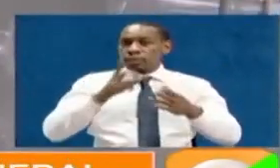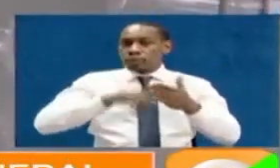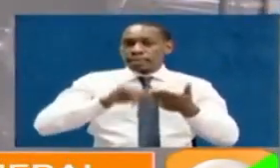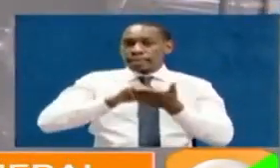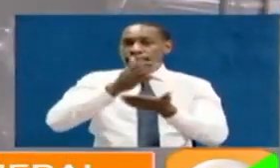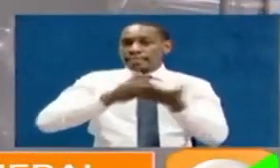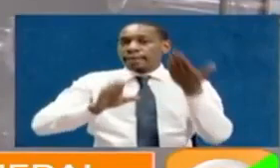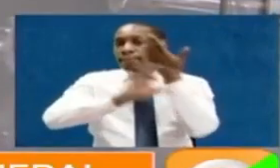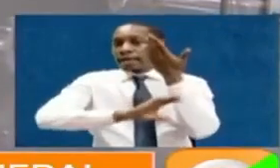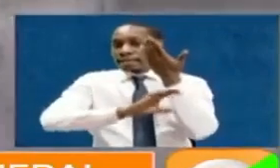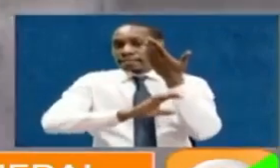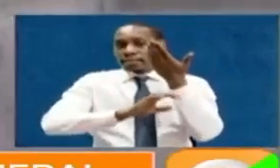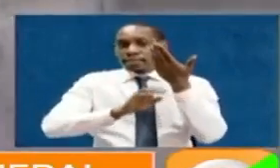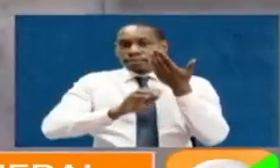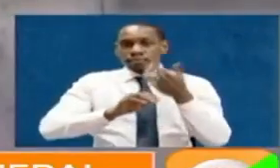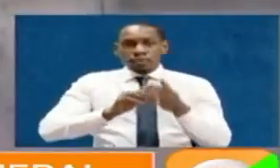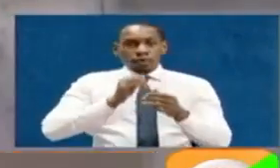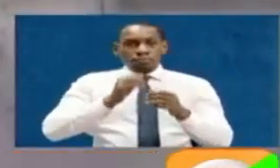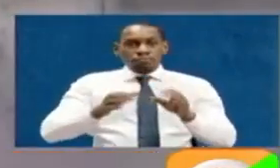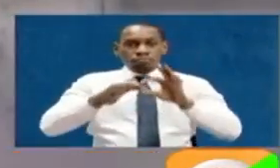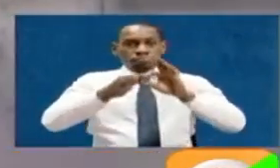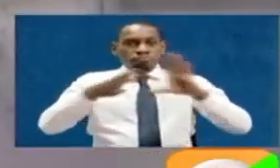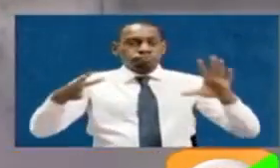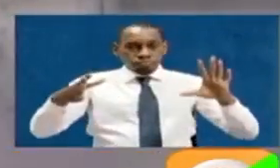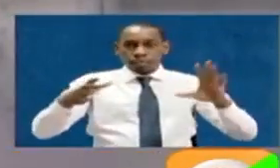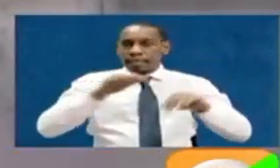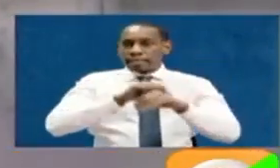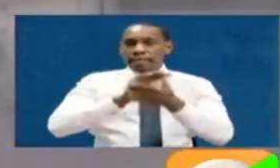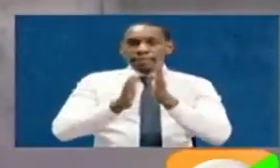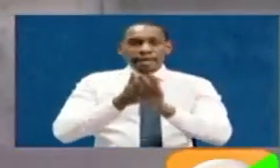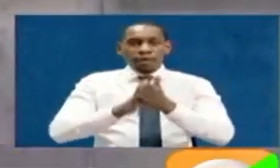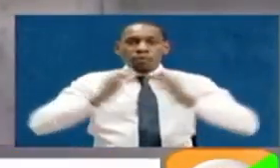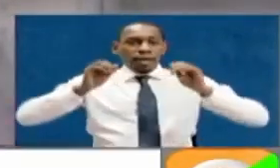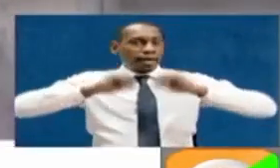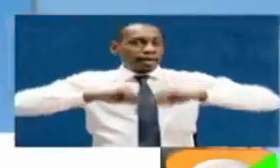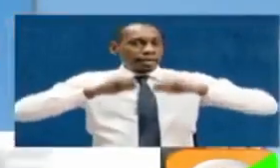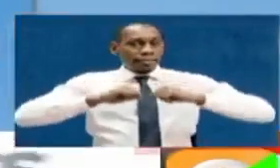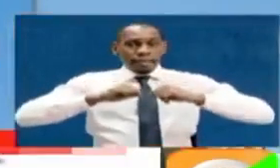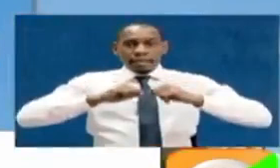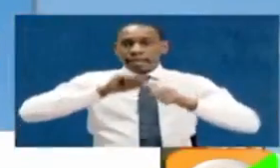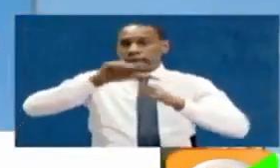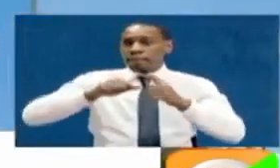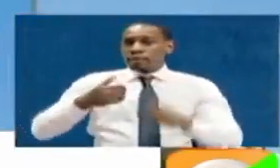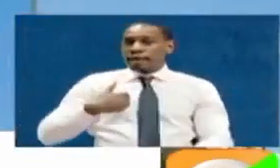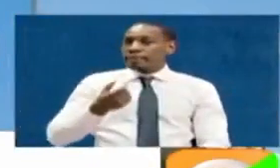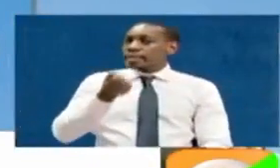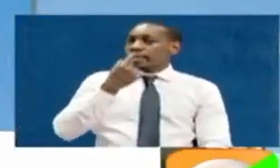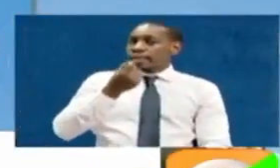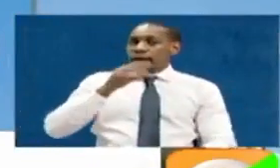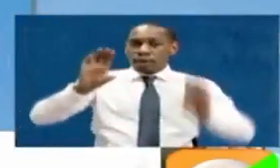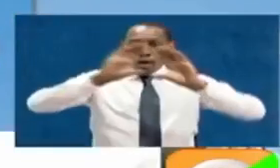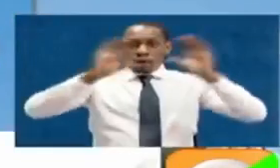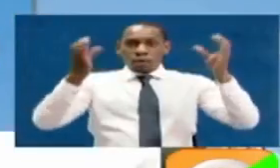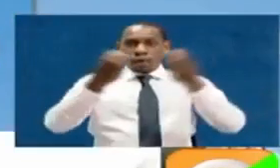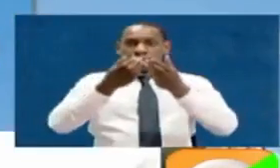some countries moving the other direction. And when there is no consensus on having this vaccine a